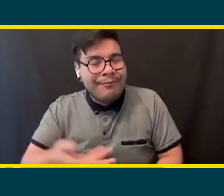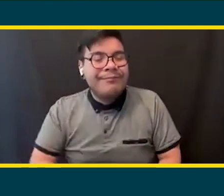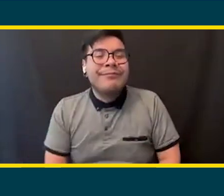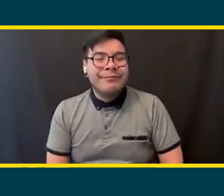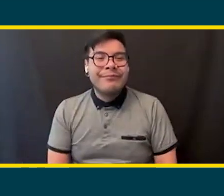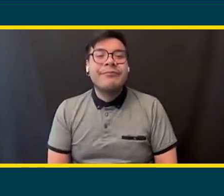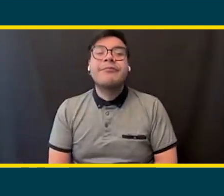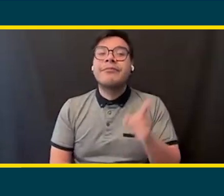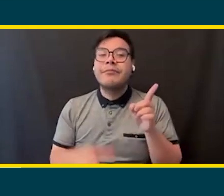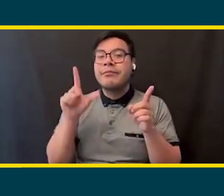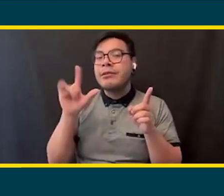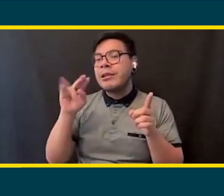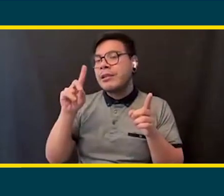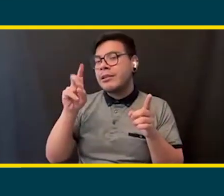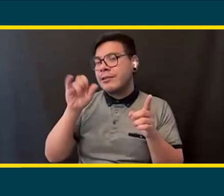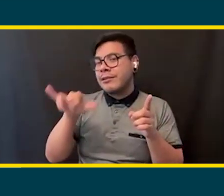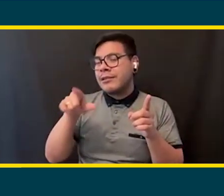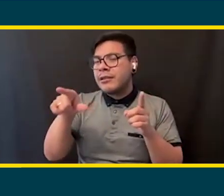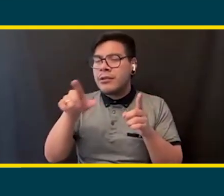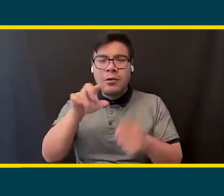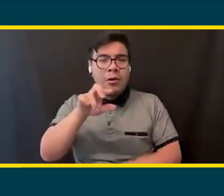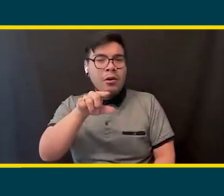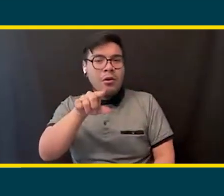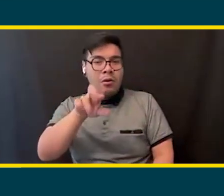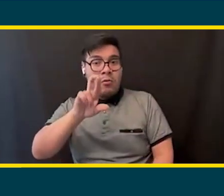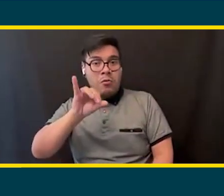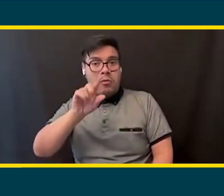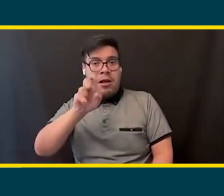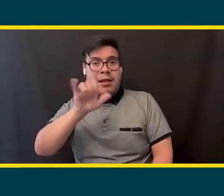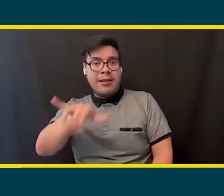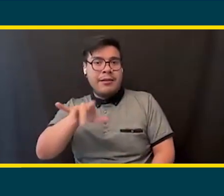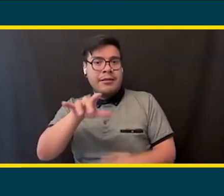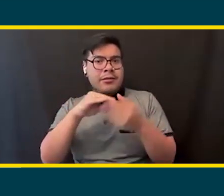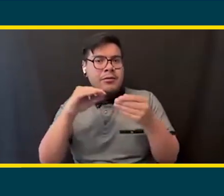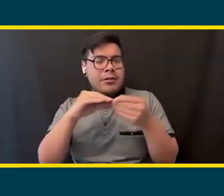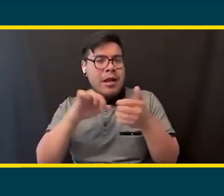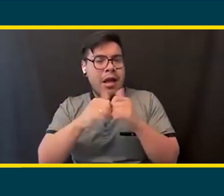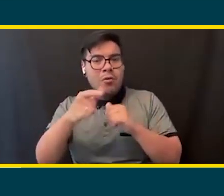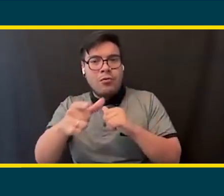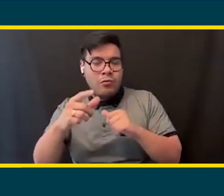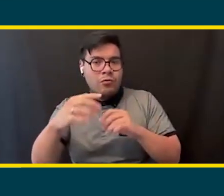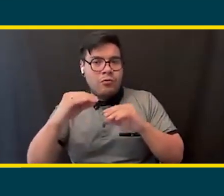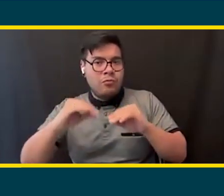This is Lindsay. Riley, can you speak to that, or how you coach youth?